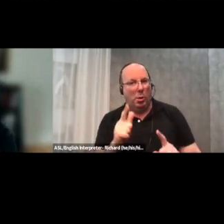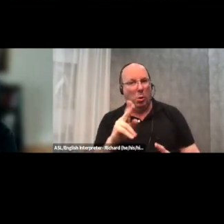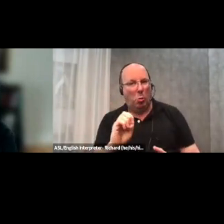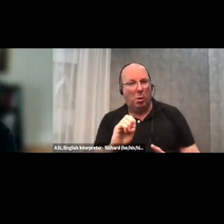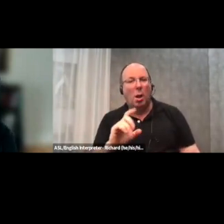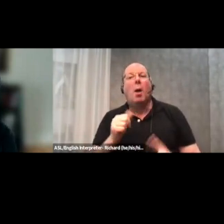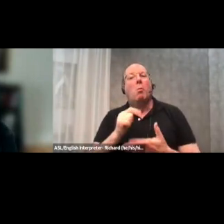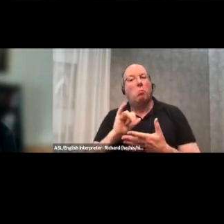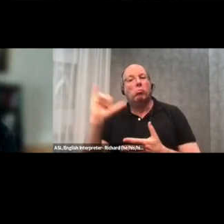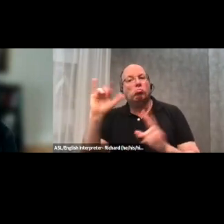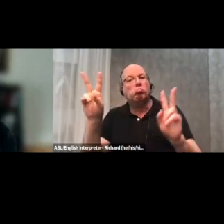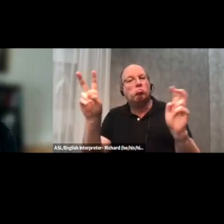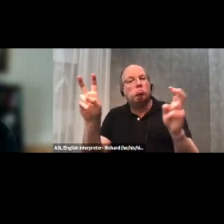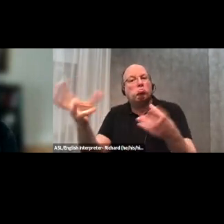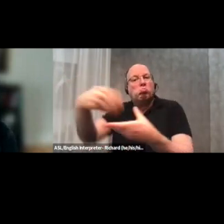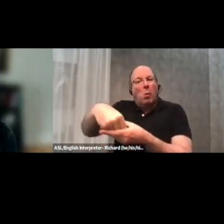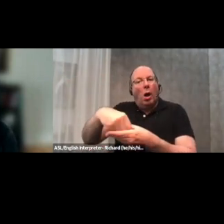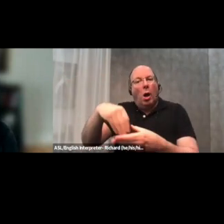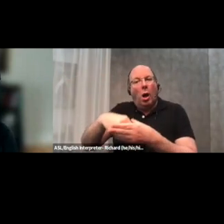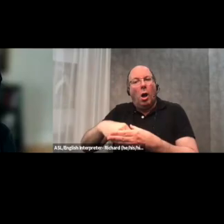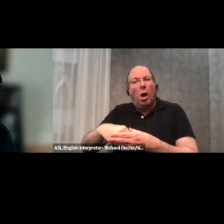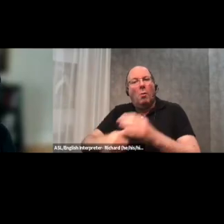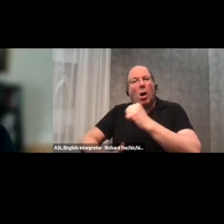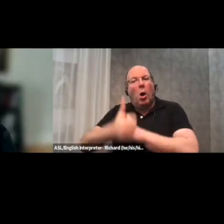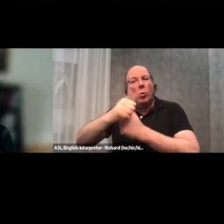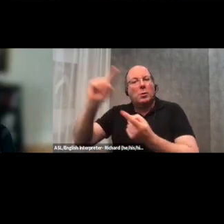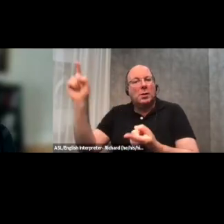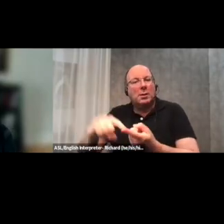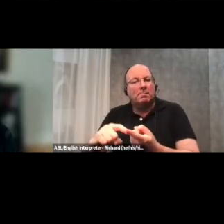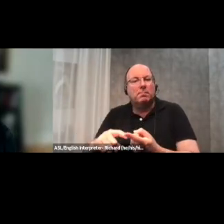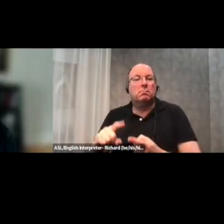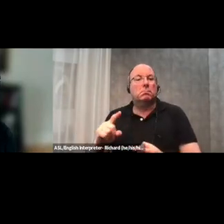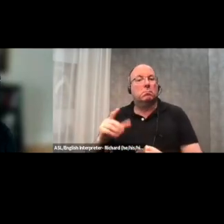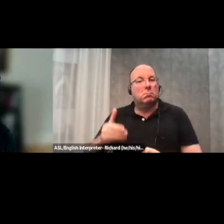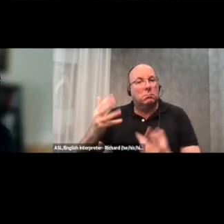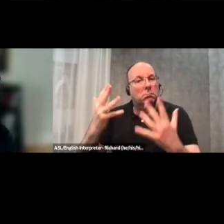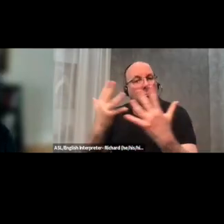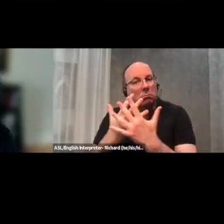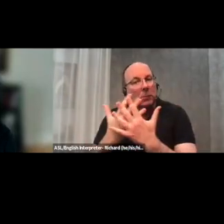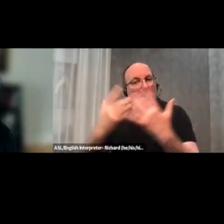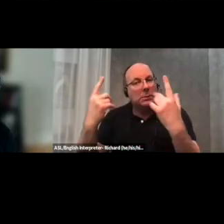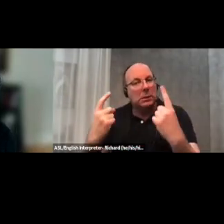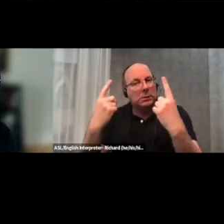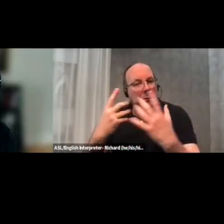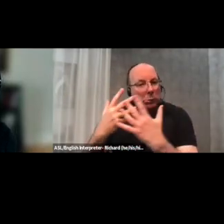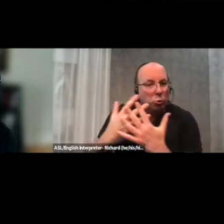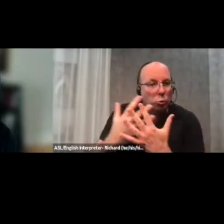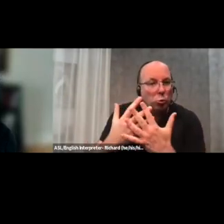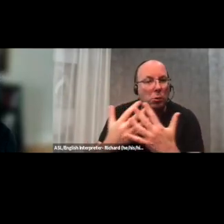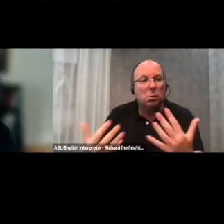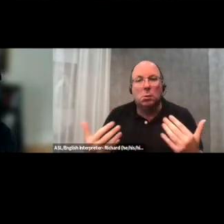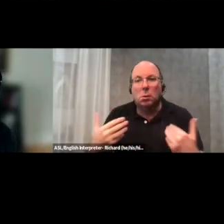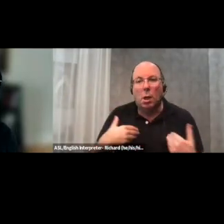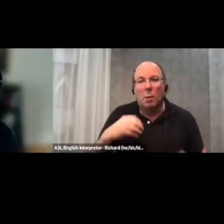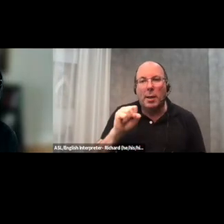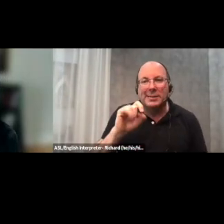reduction method. Getting tested regularly for STIs and HIV.